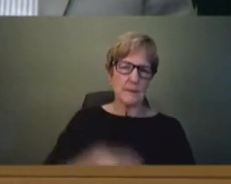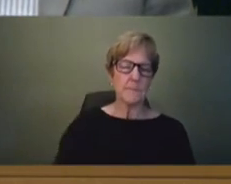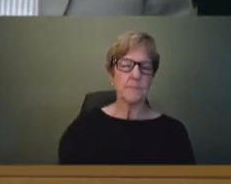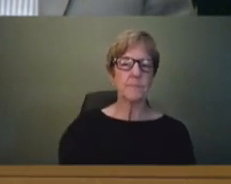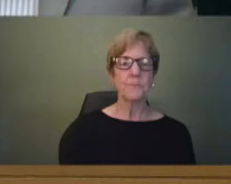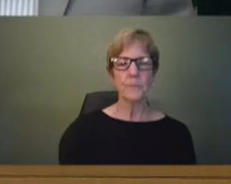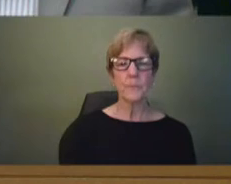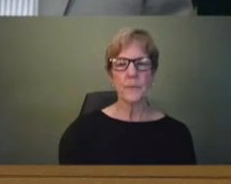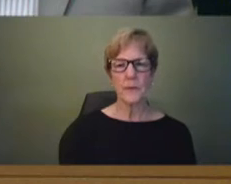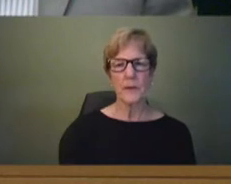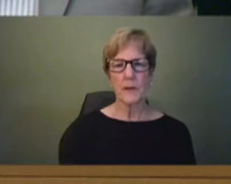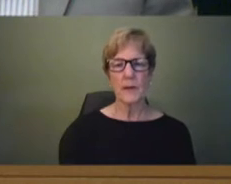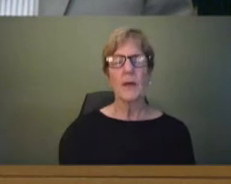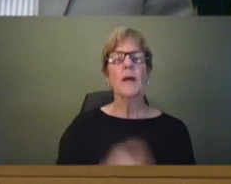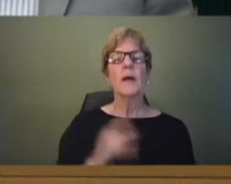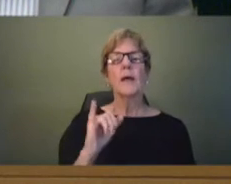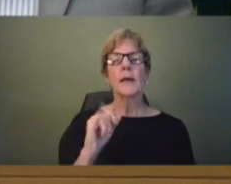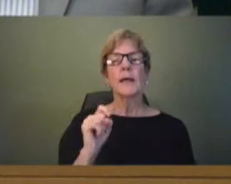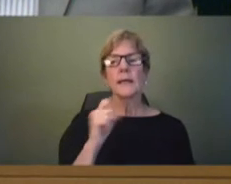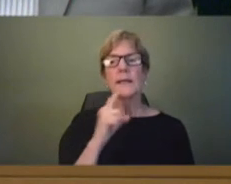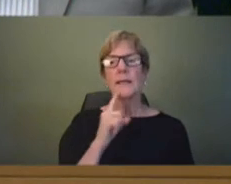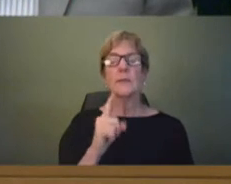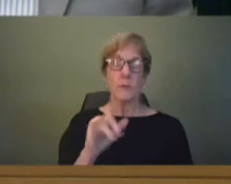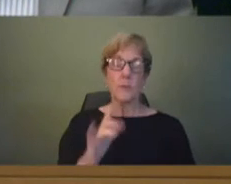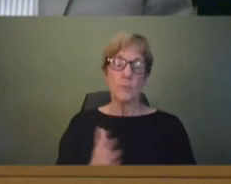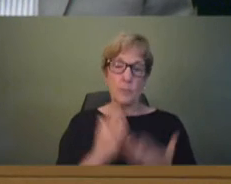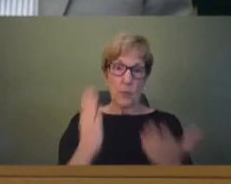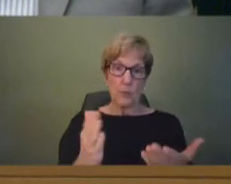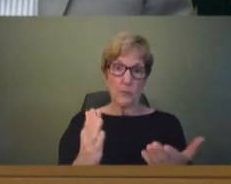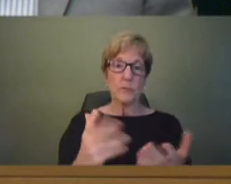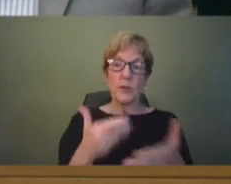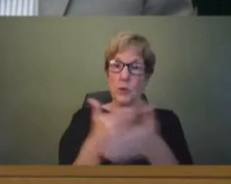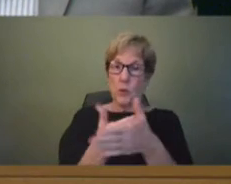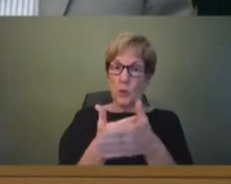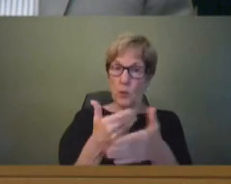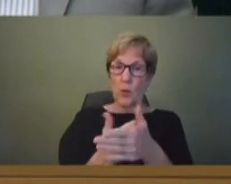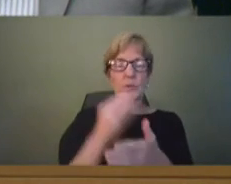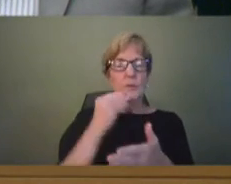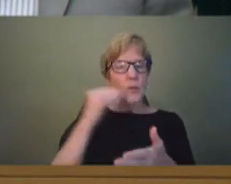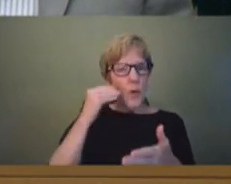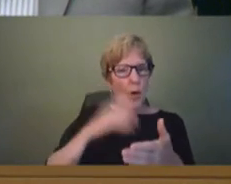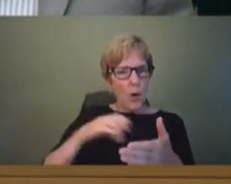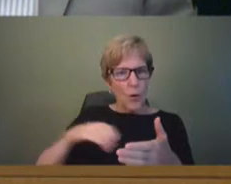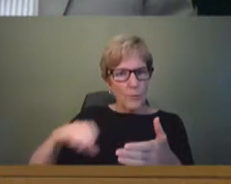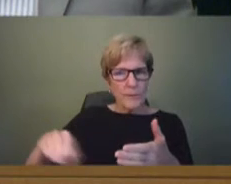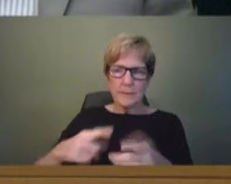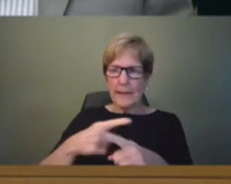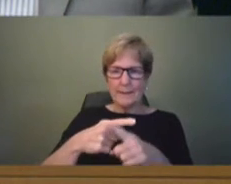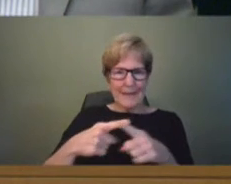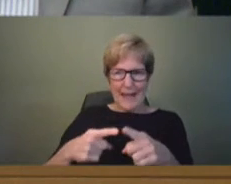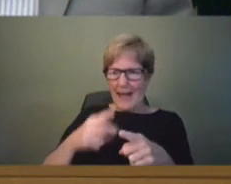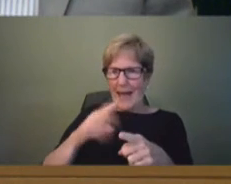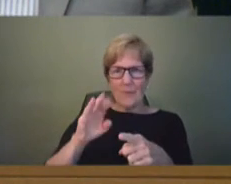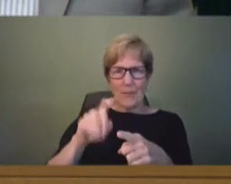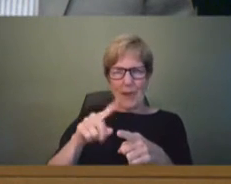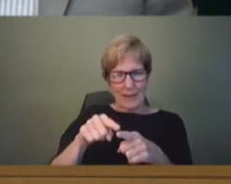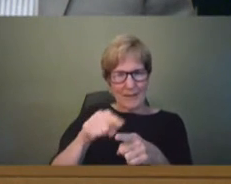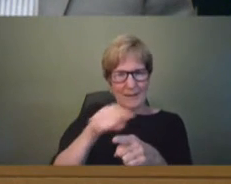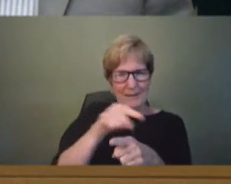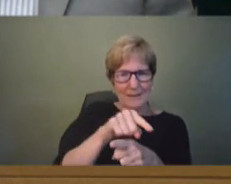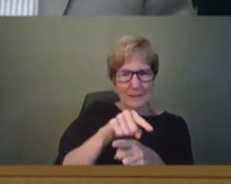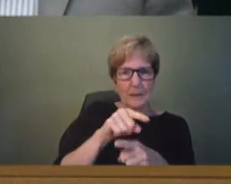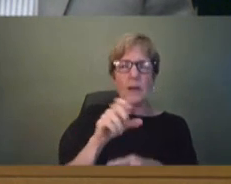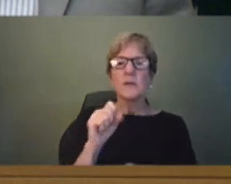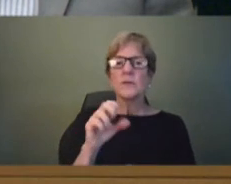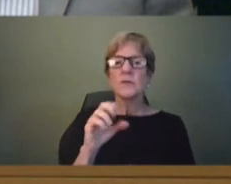um and it is this proposal is very close to the single family residential essentially half a block from the single family R5 so that is one